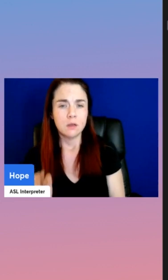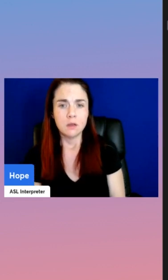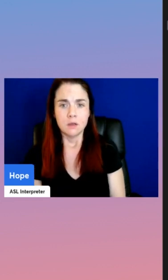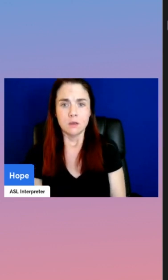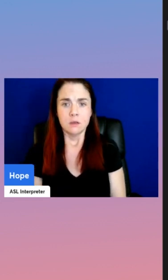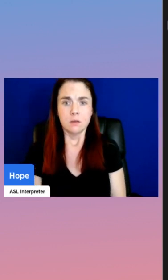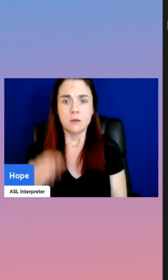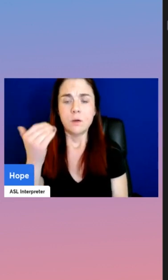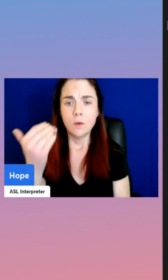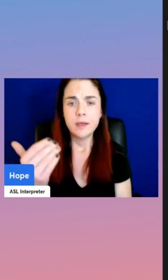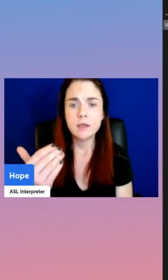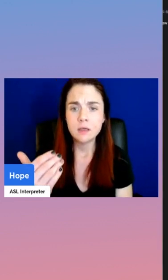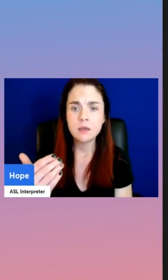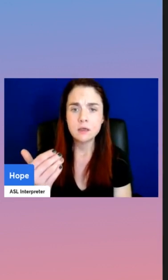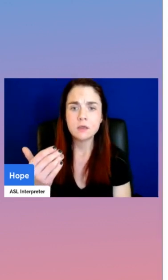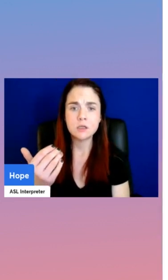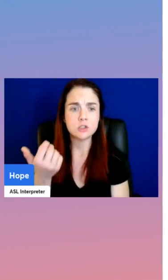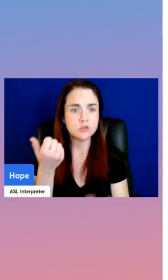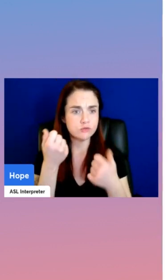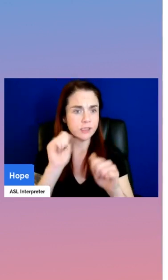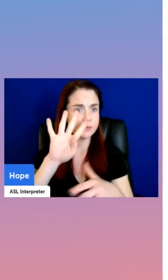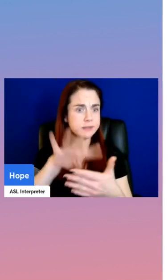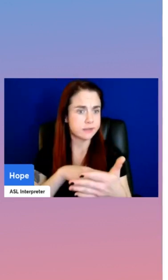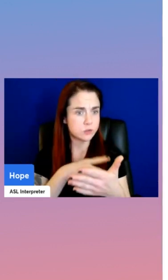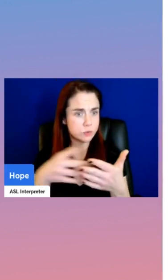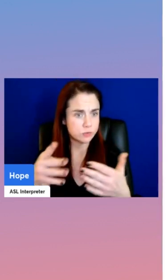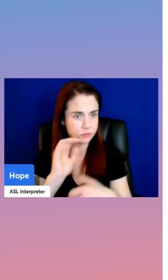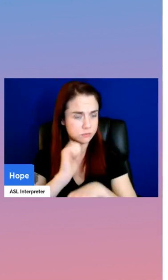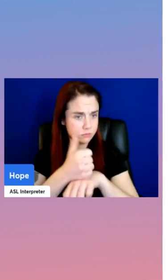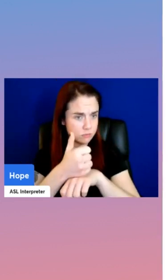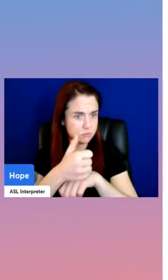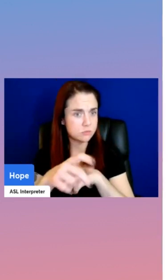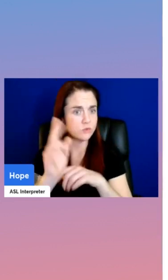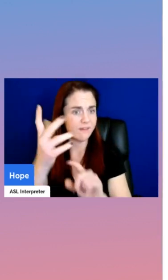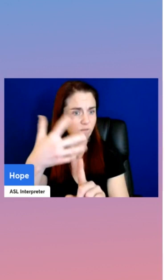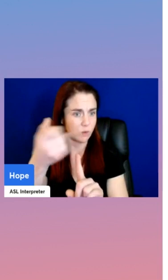Let's go here and try to schedule this revocation.